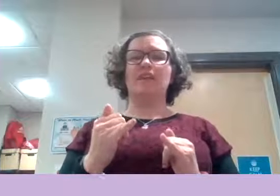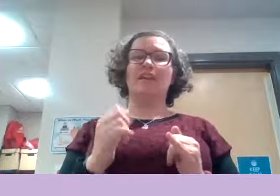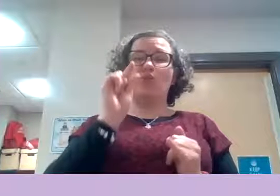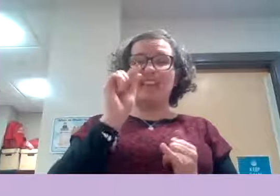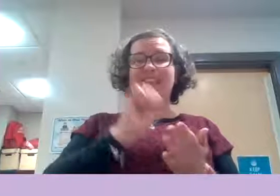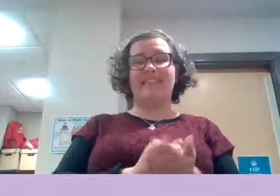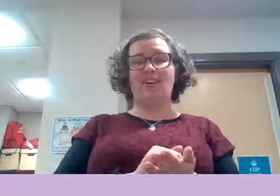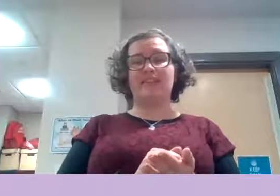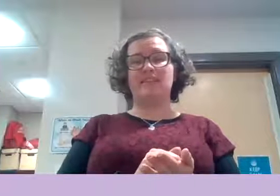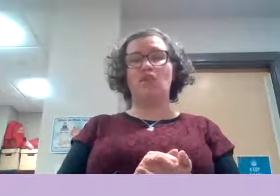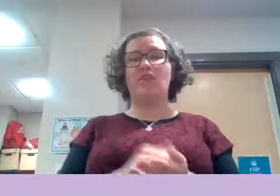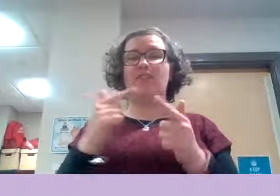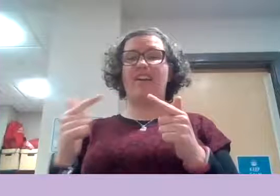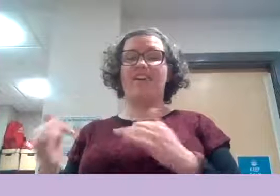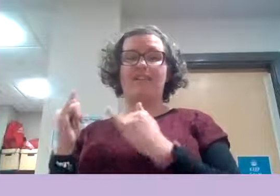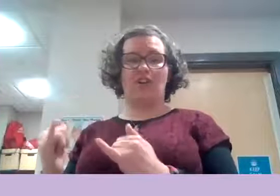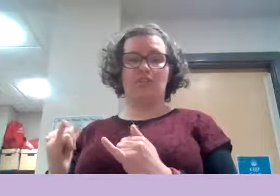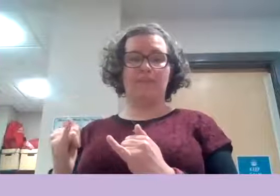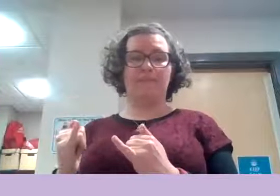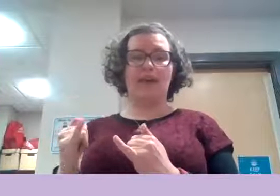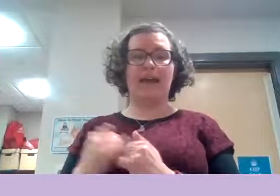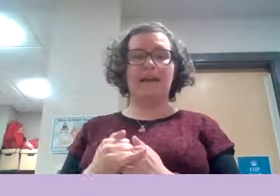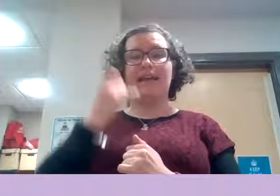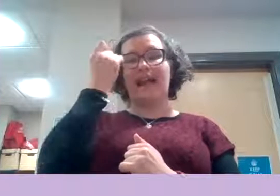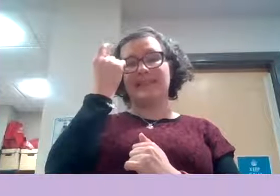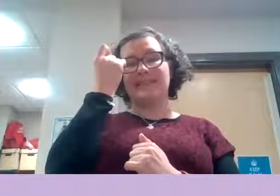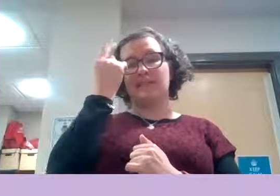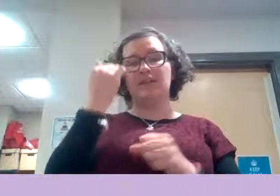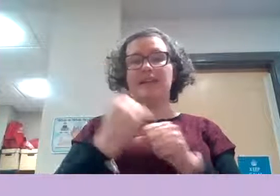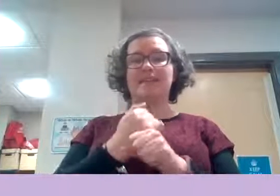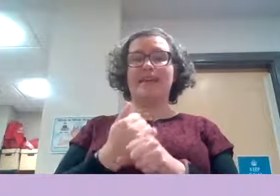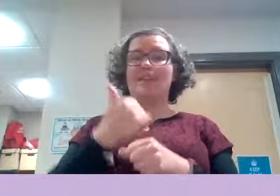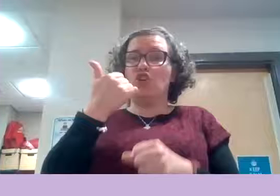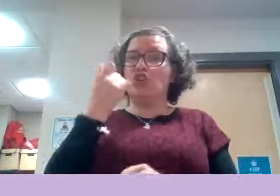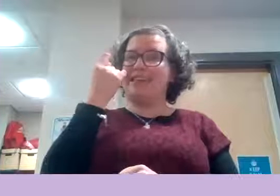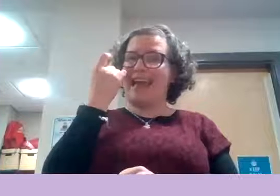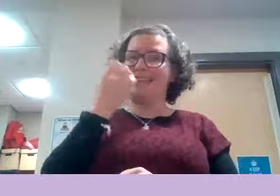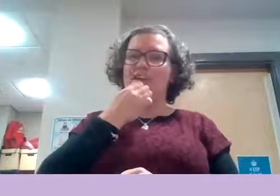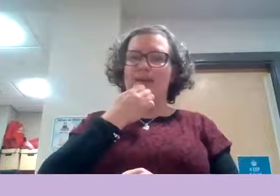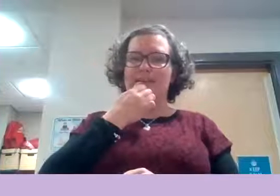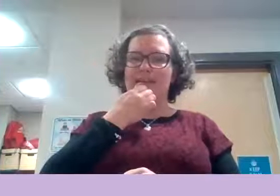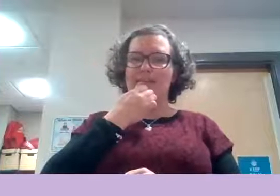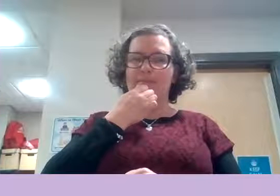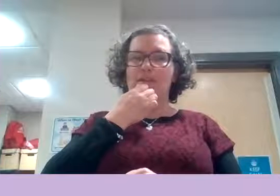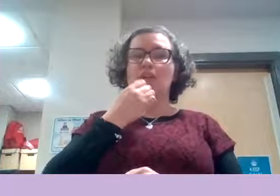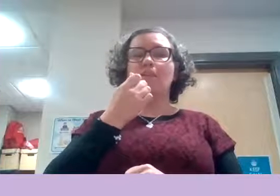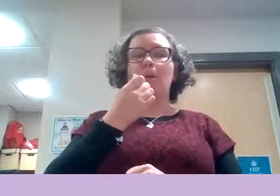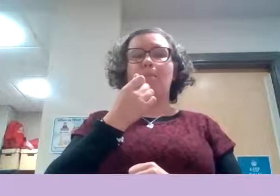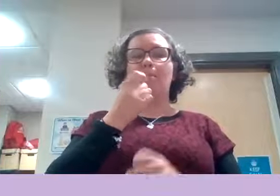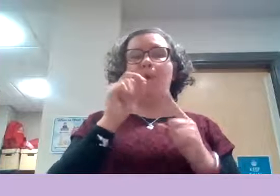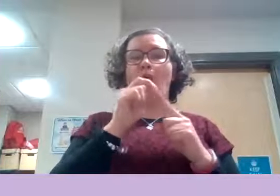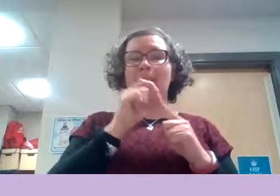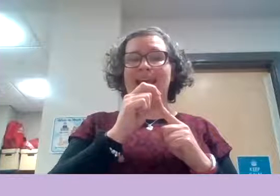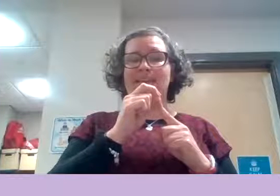you're nearly right or if you're very, very wrong. Okay. Estimate is making a good guess at your answer.